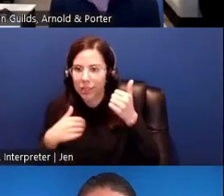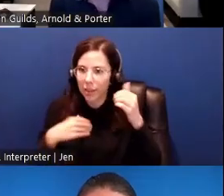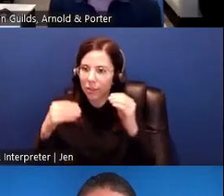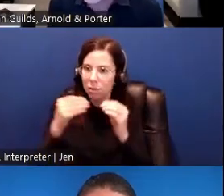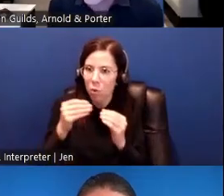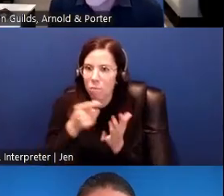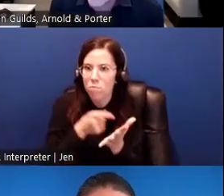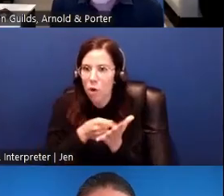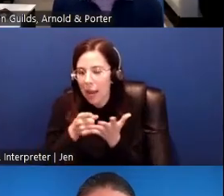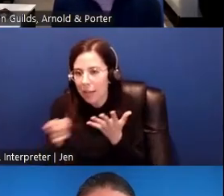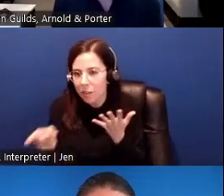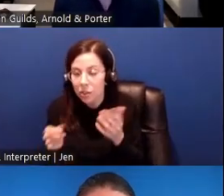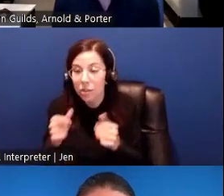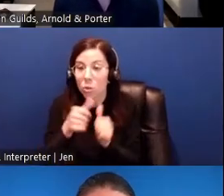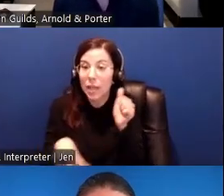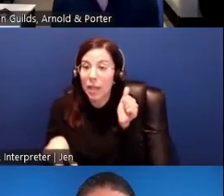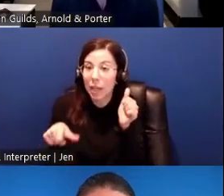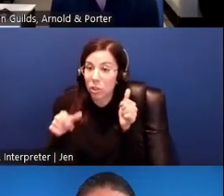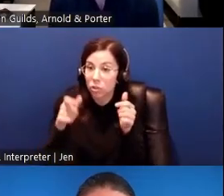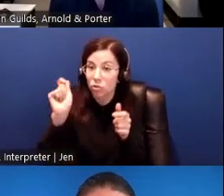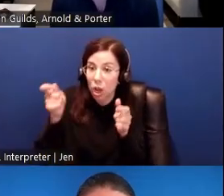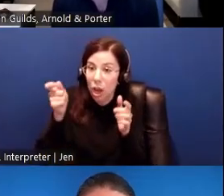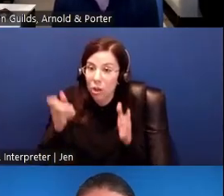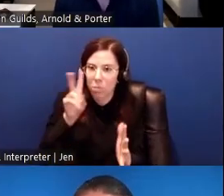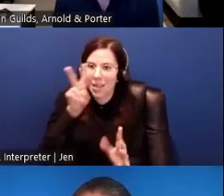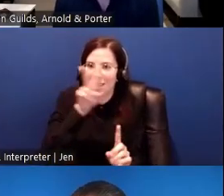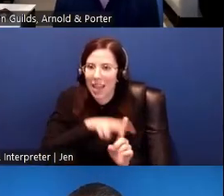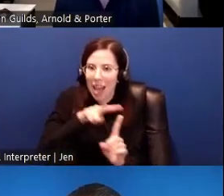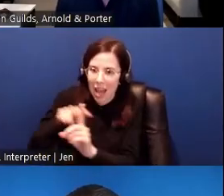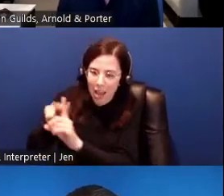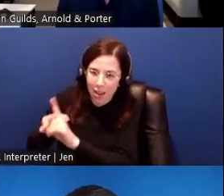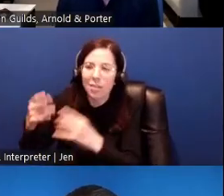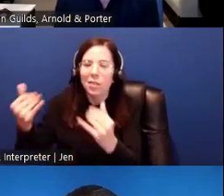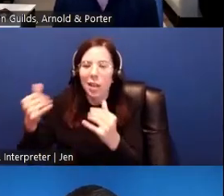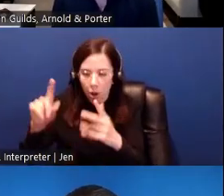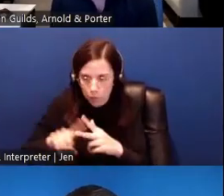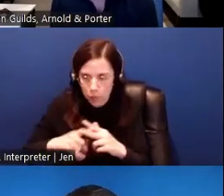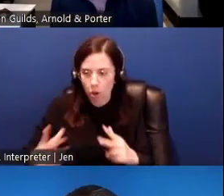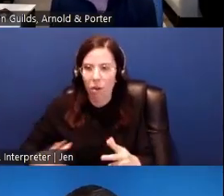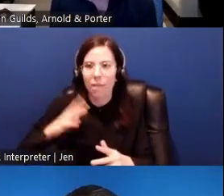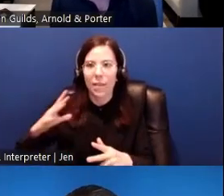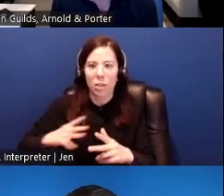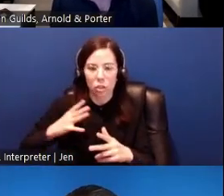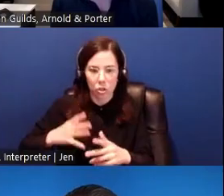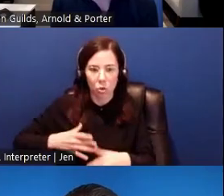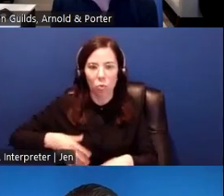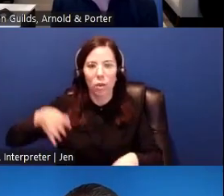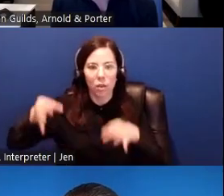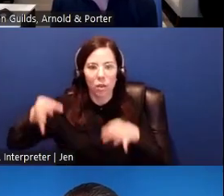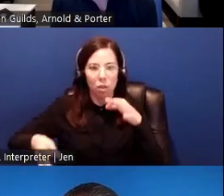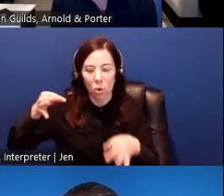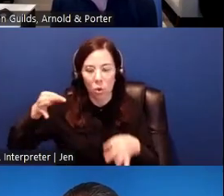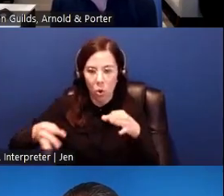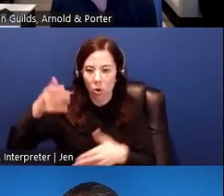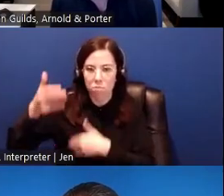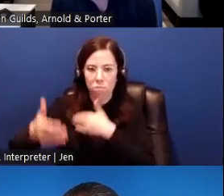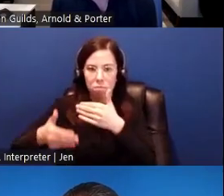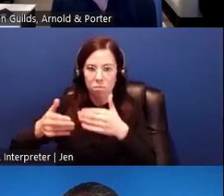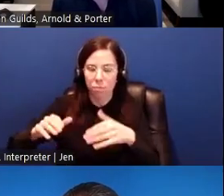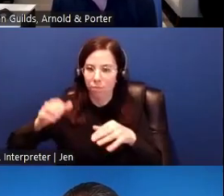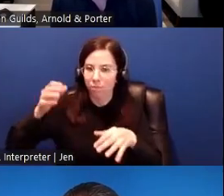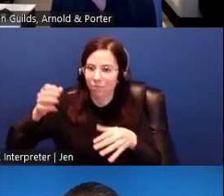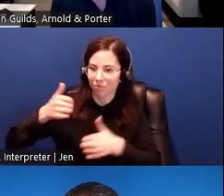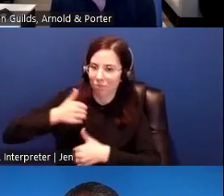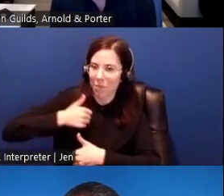judge is assigned to that case, which then kicks off the courts-martial process, the development of a trial management order, which I